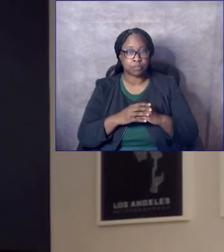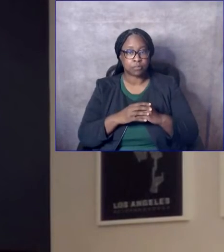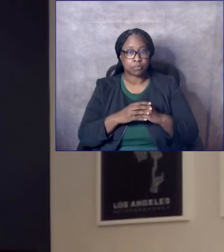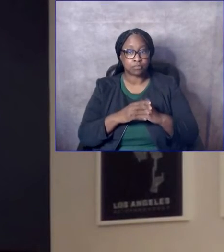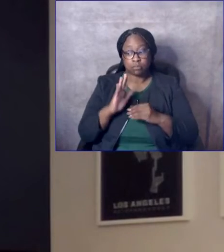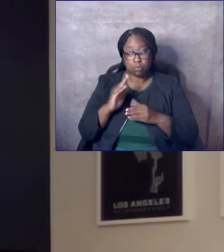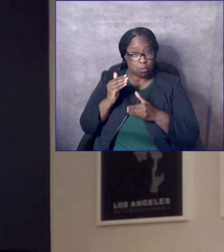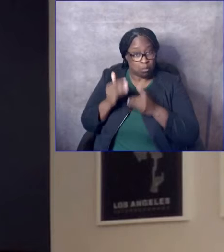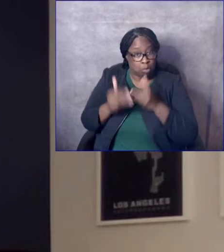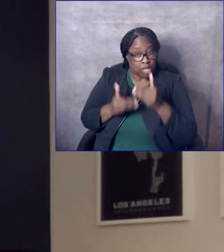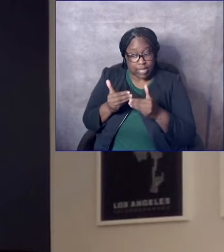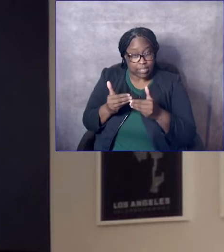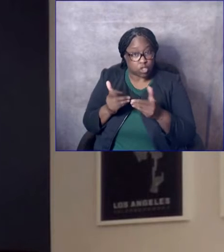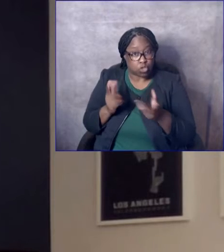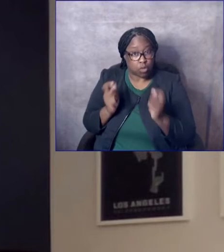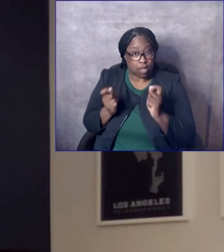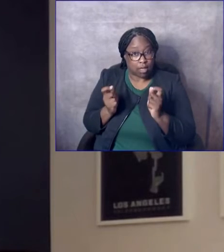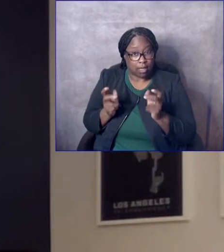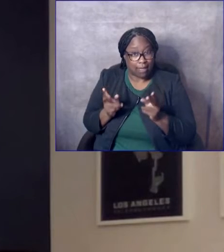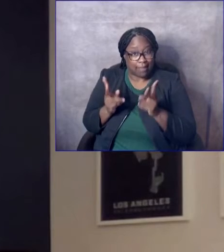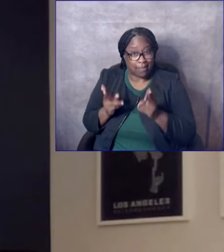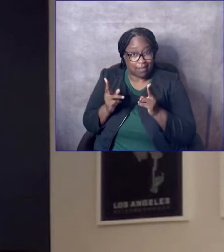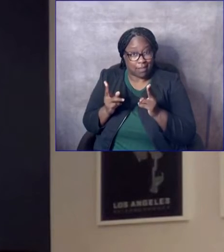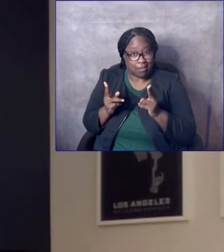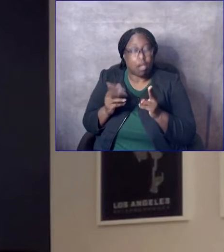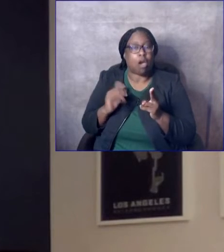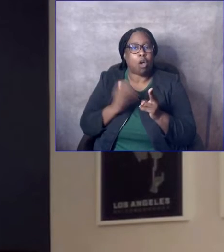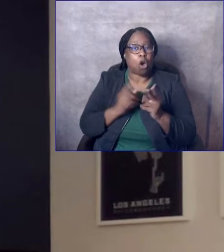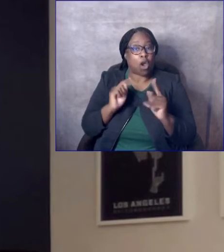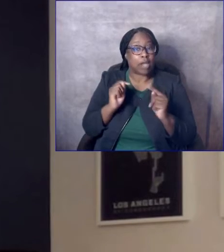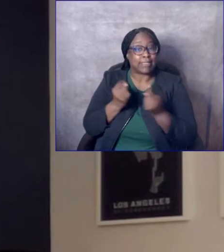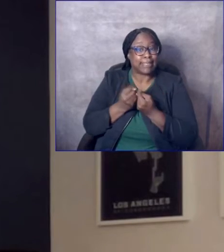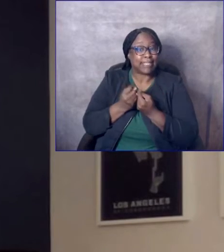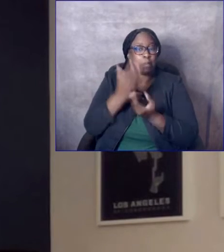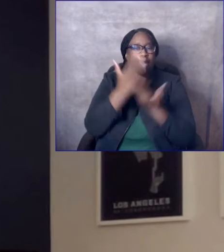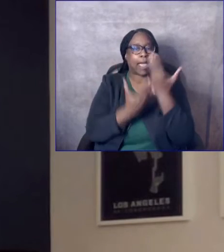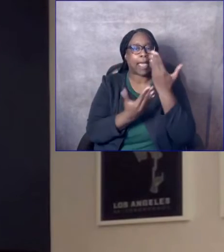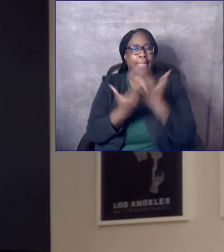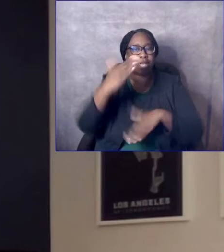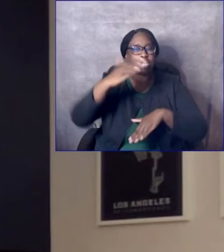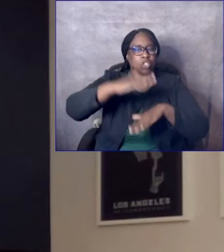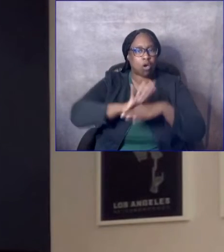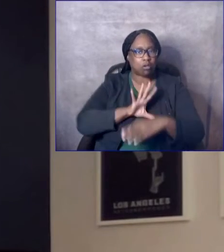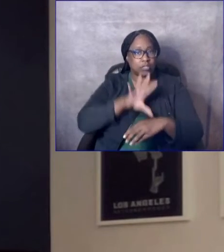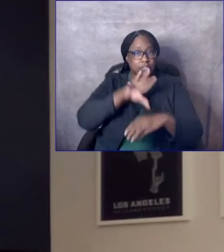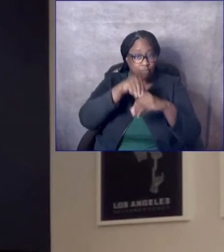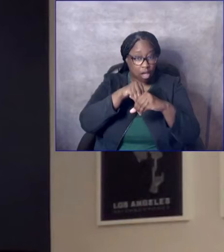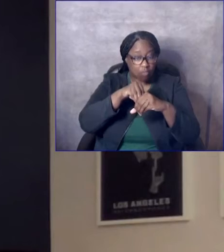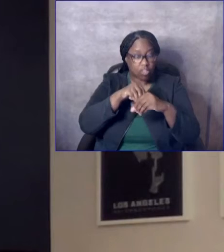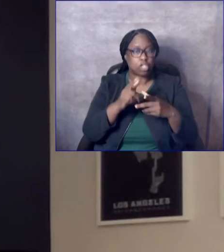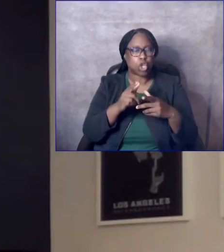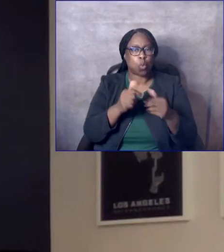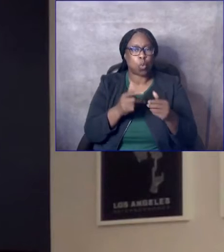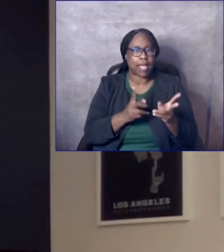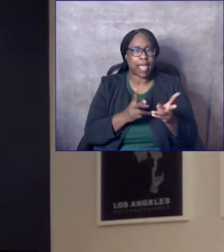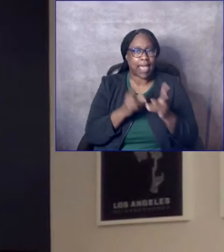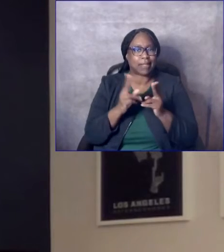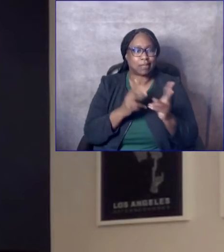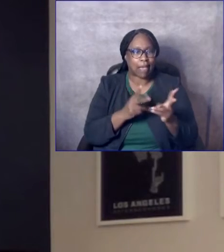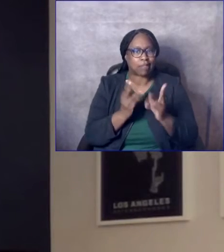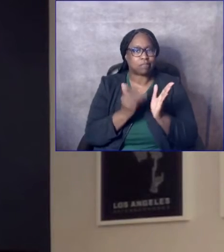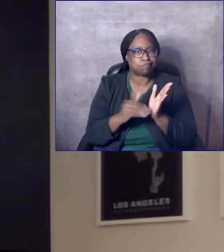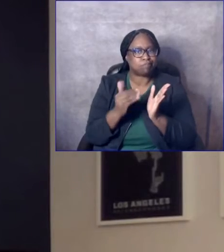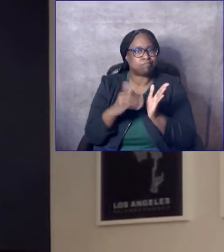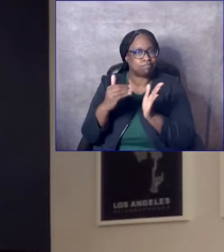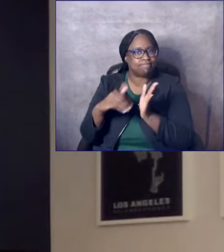edit was that our team was extremely hands-on, and it went through multiple rounds of editing. We got a lot of footage, and there was a lot of